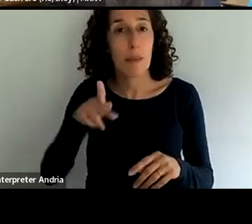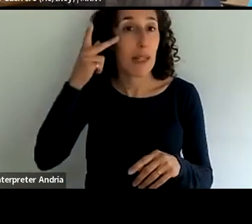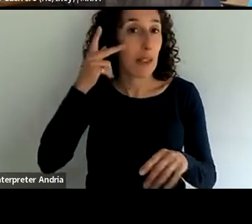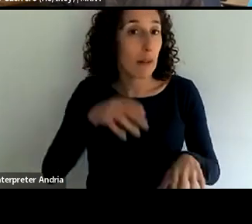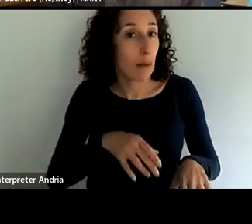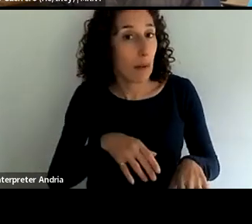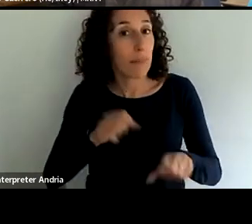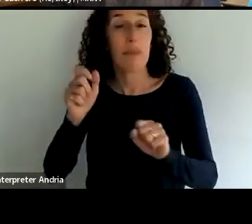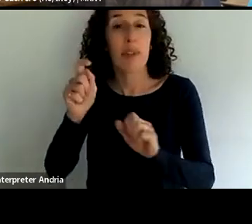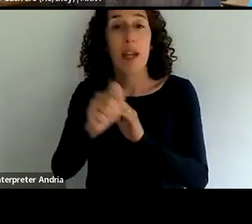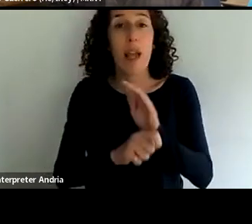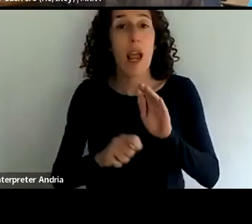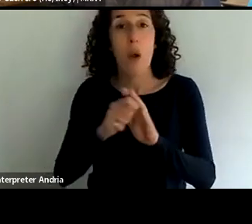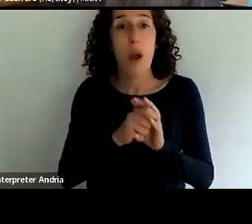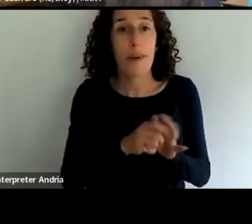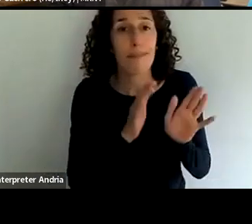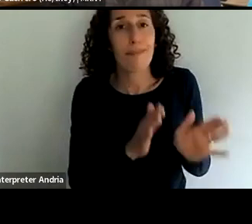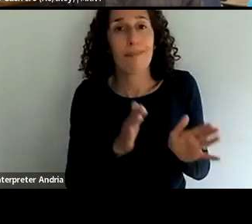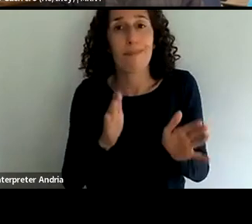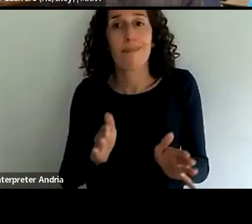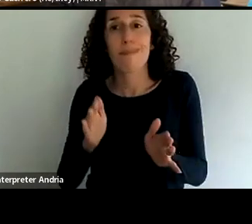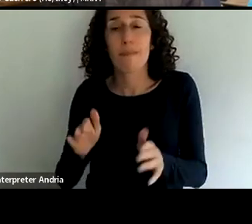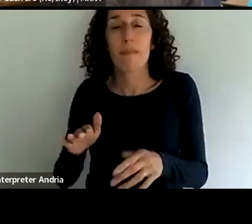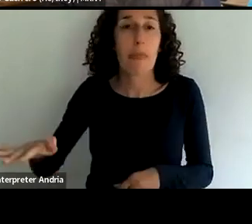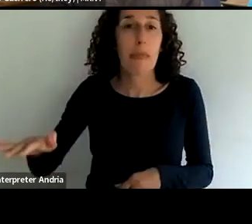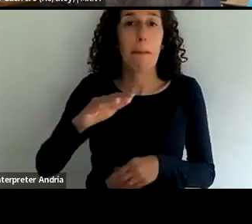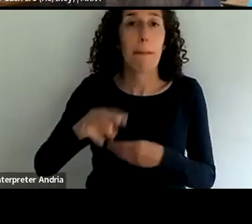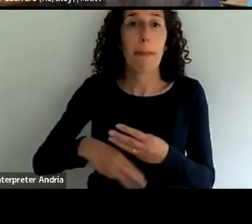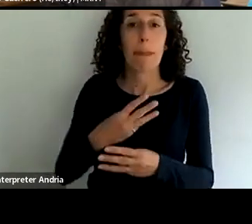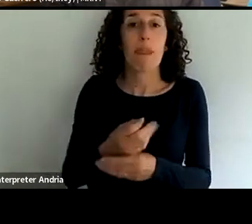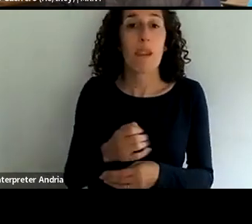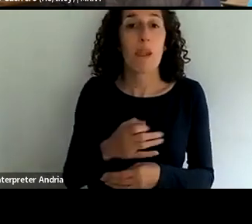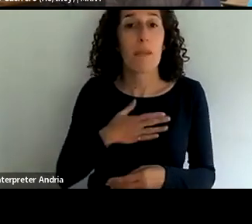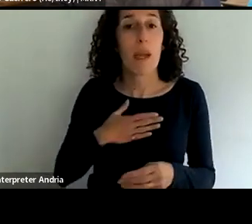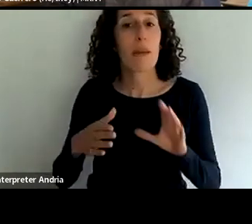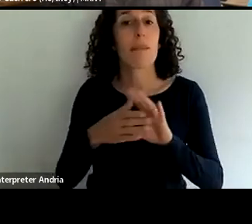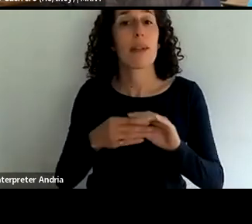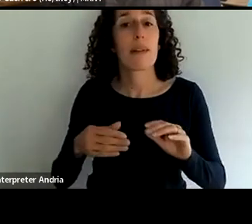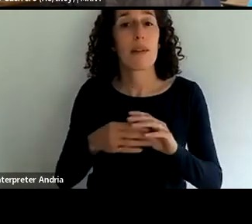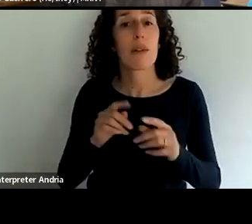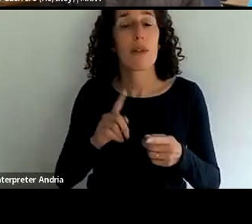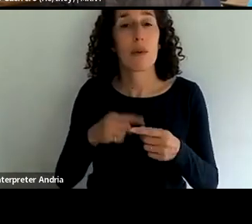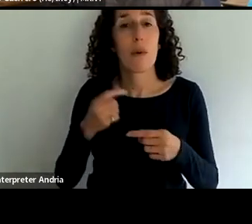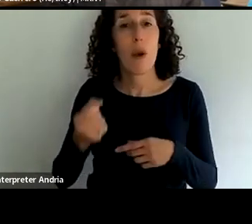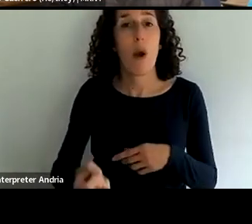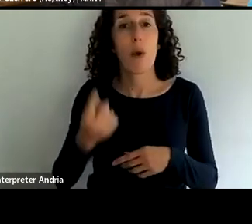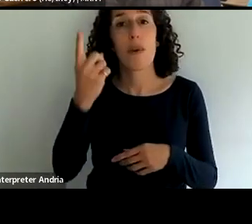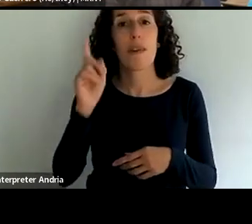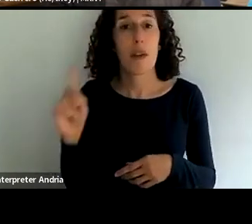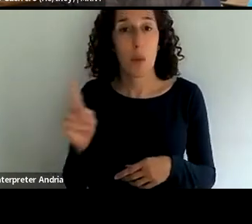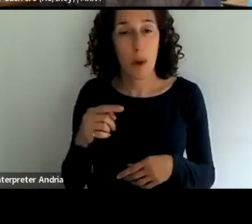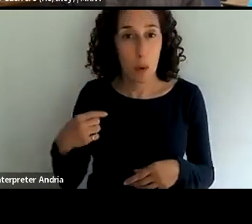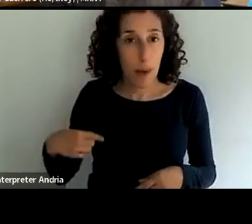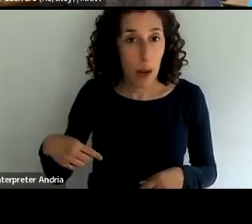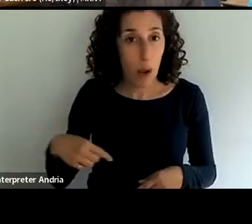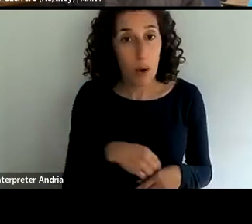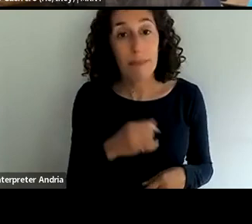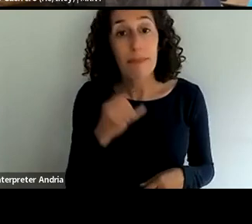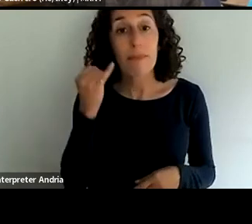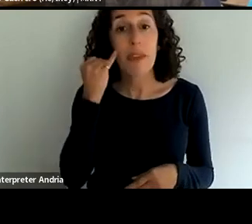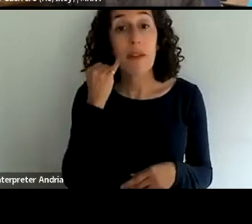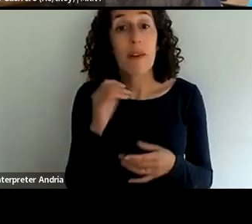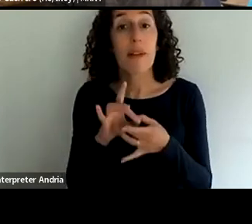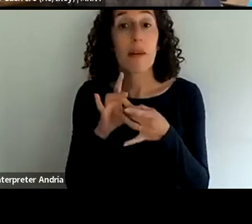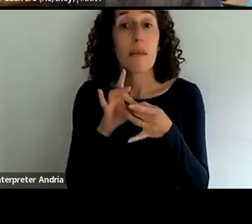So, you know, my message is understand where we are. And, you know, if it's about posterity as well, when